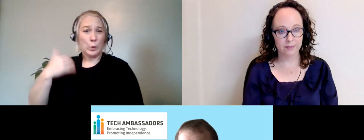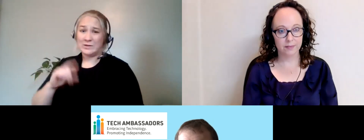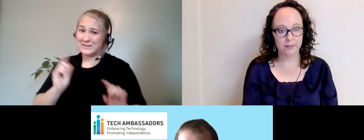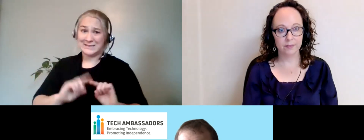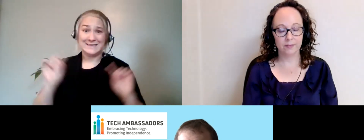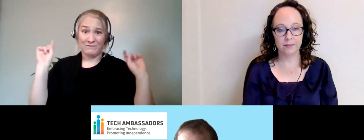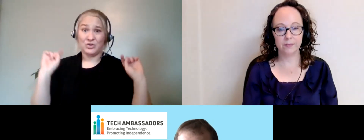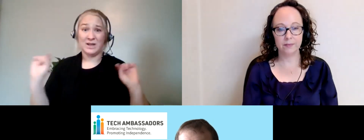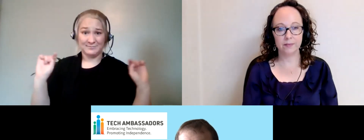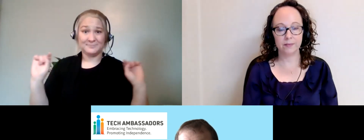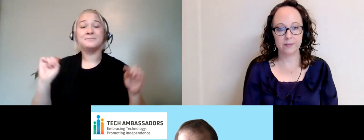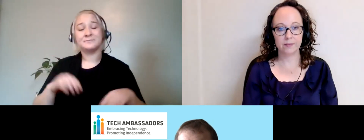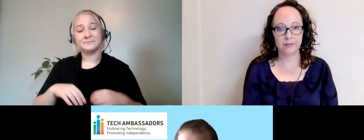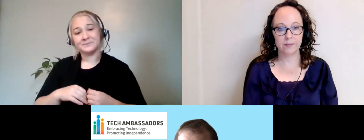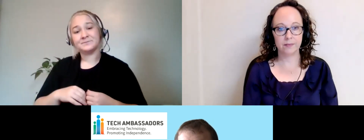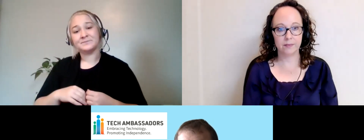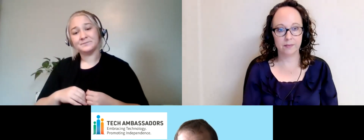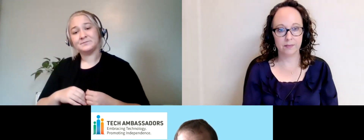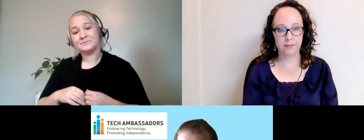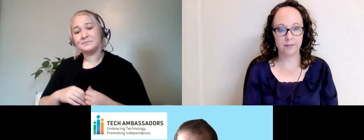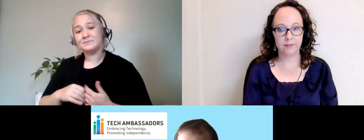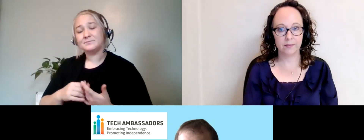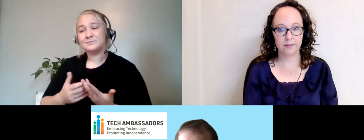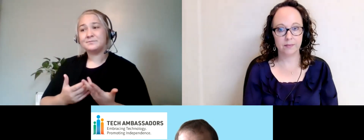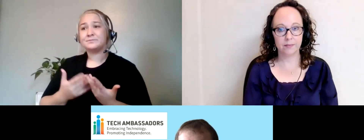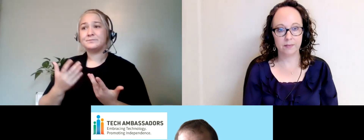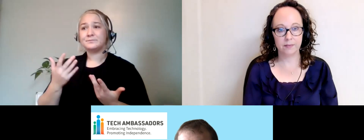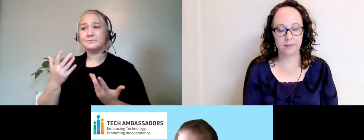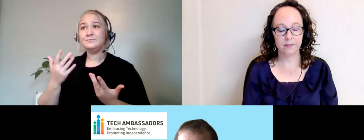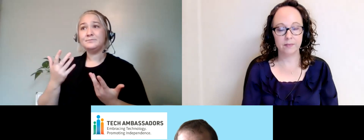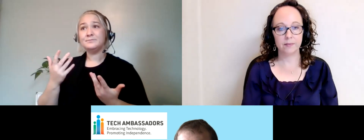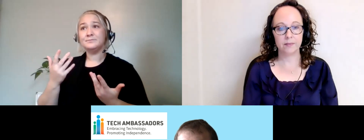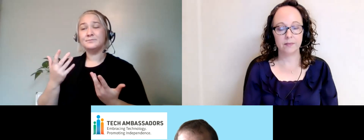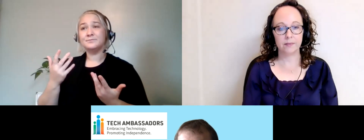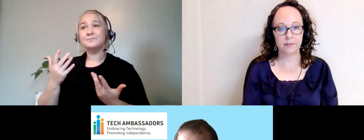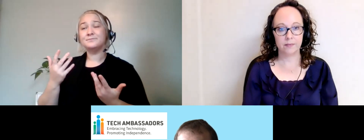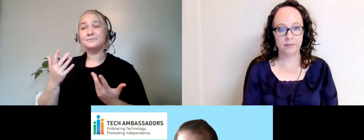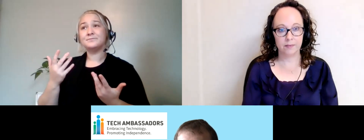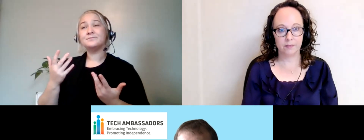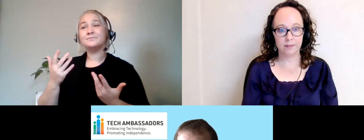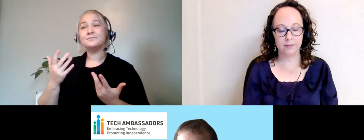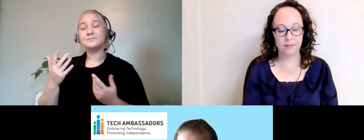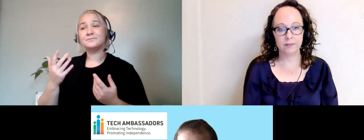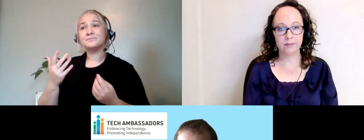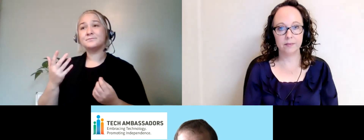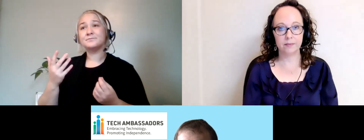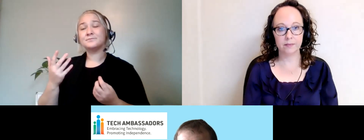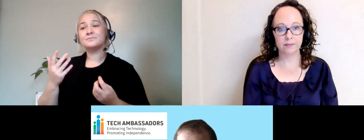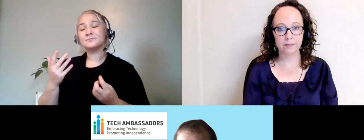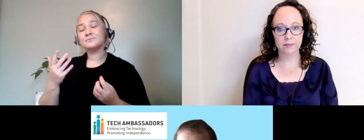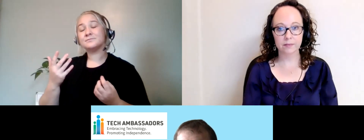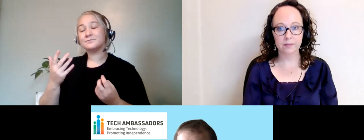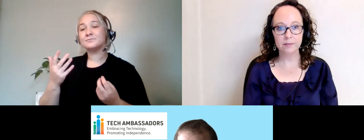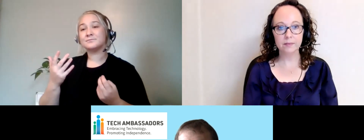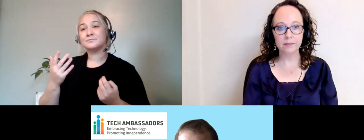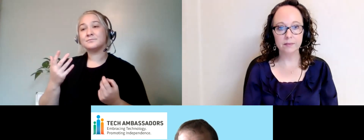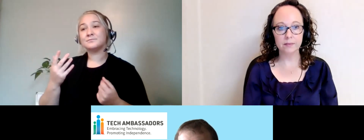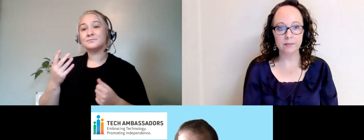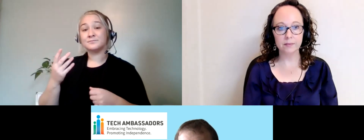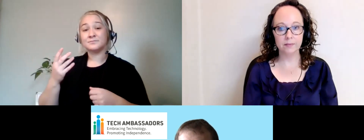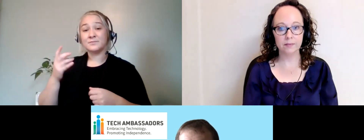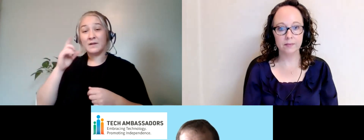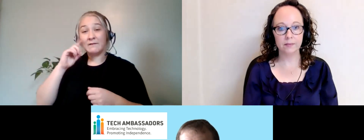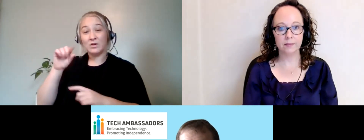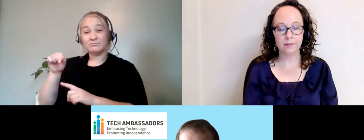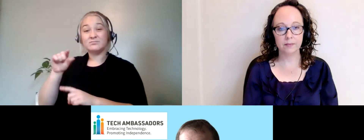because we had to go to universal